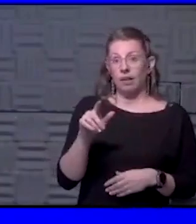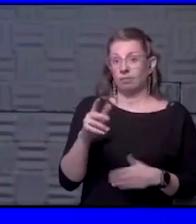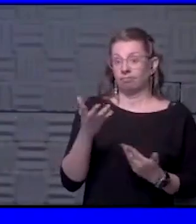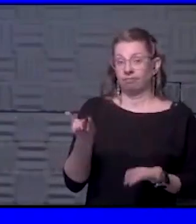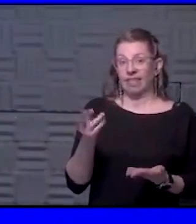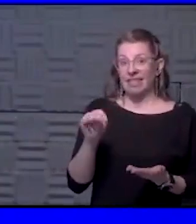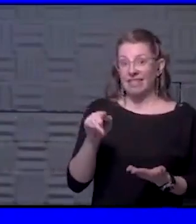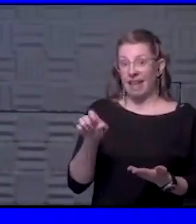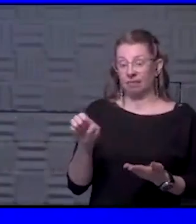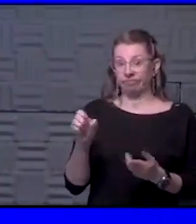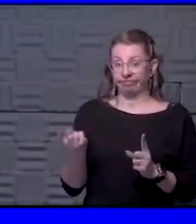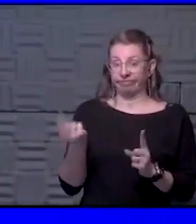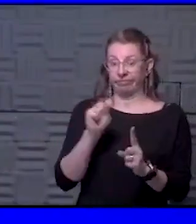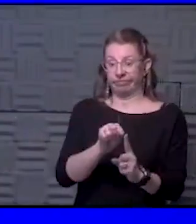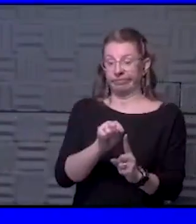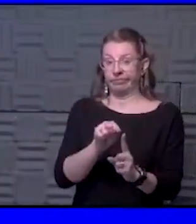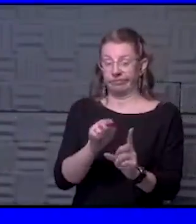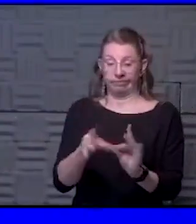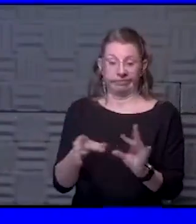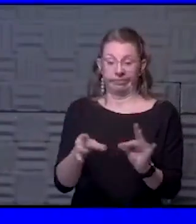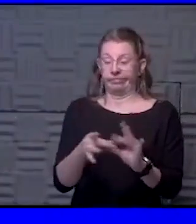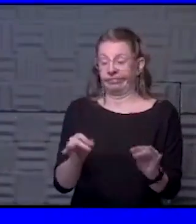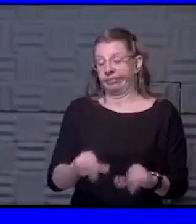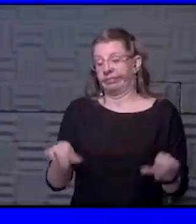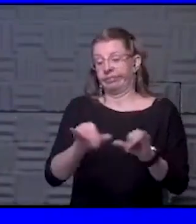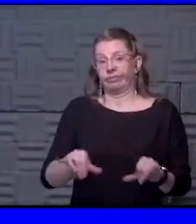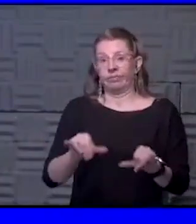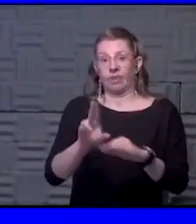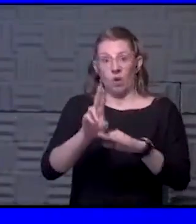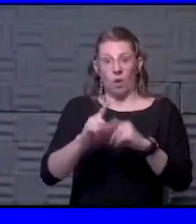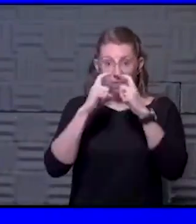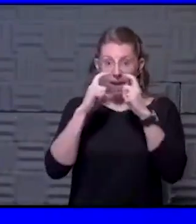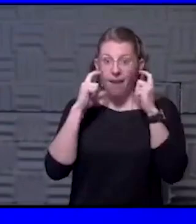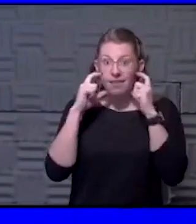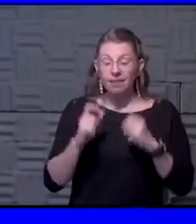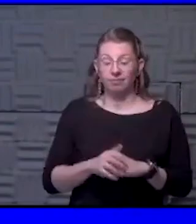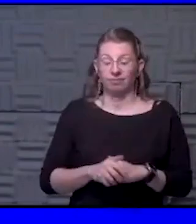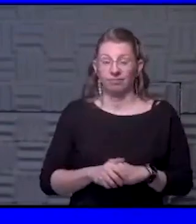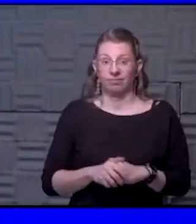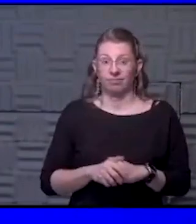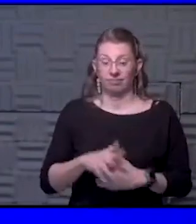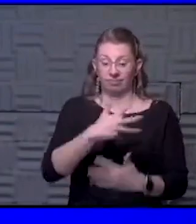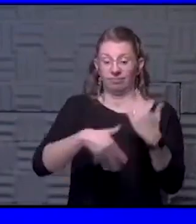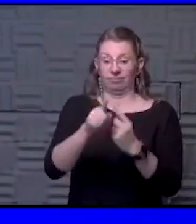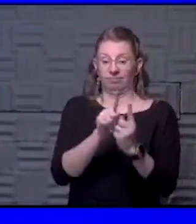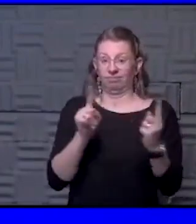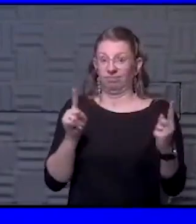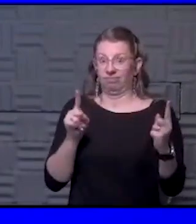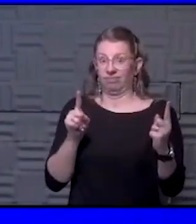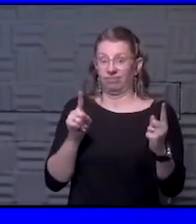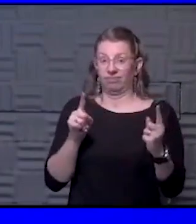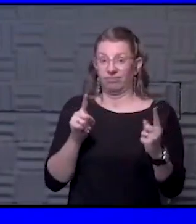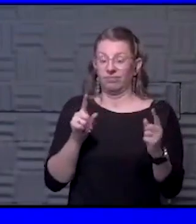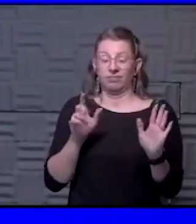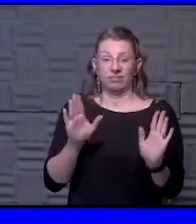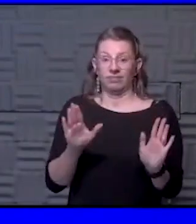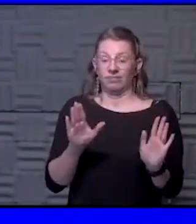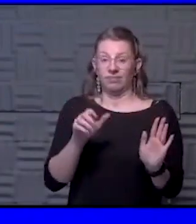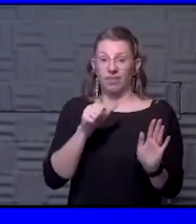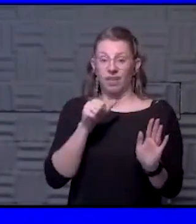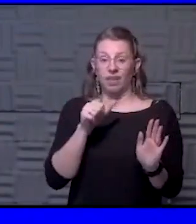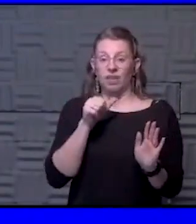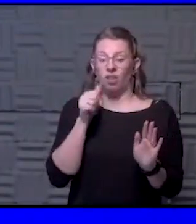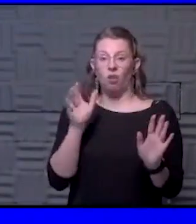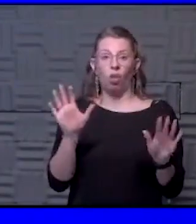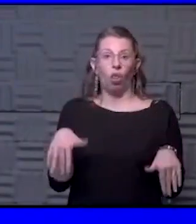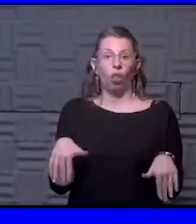to the same thing we've been saying over and over, which is wear masks, keep your distance, don't let down